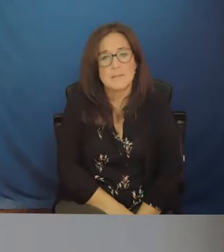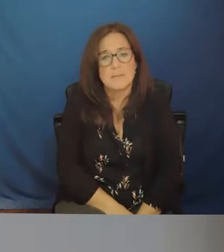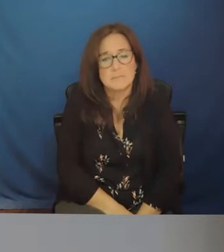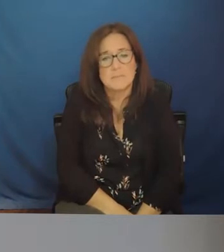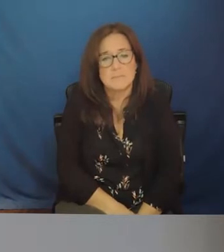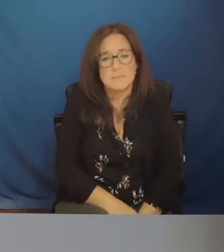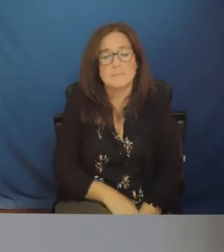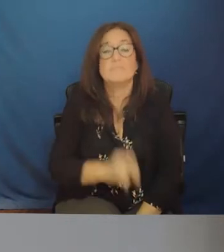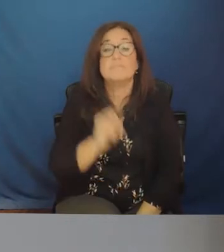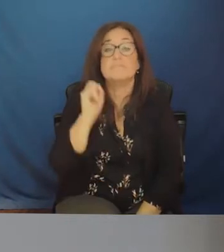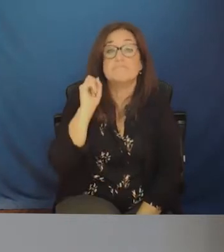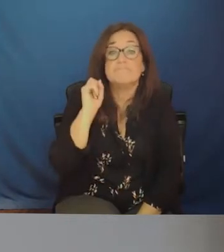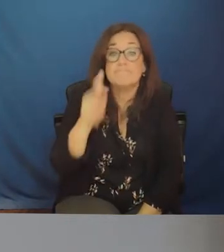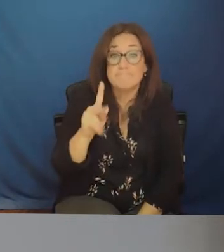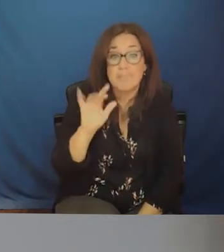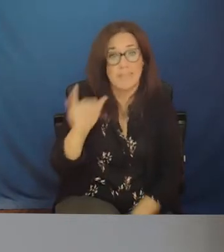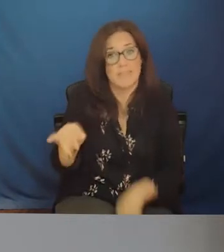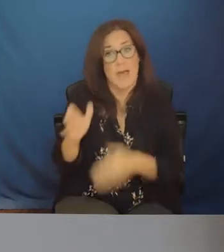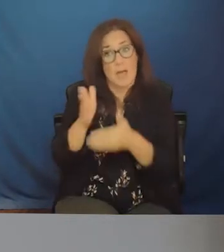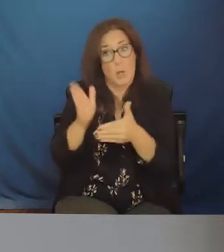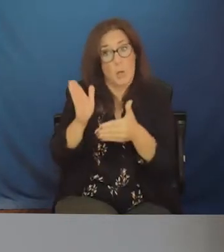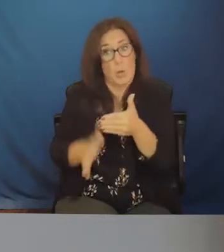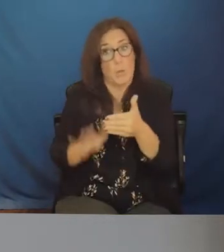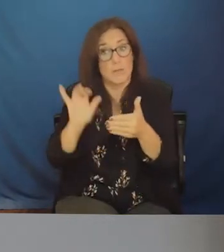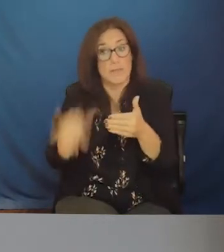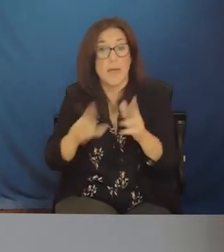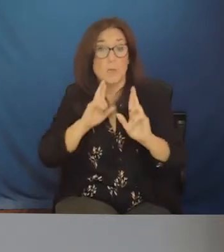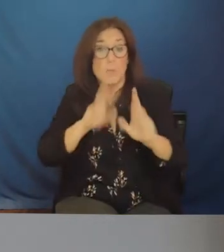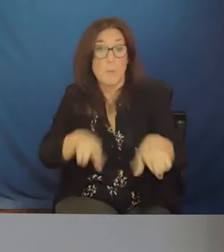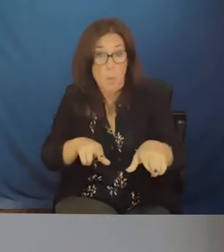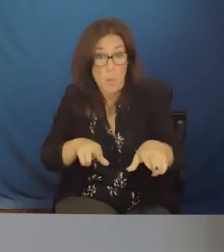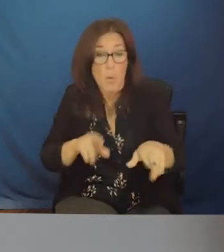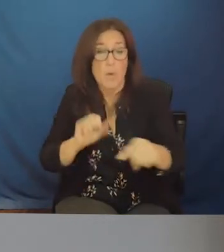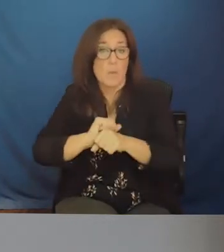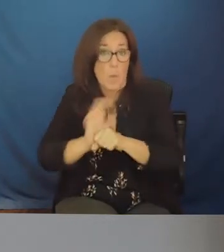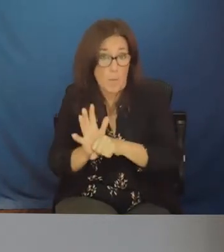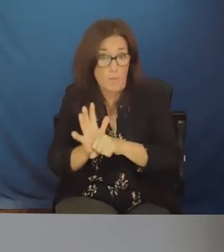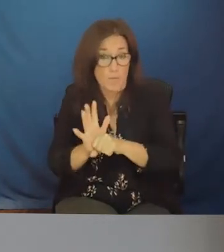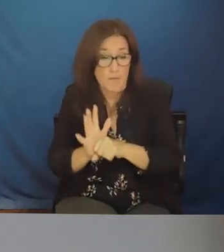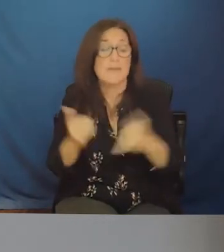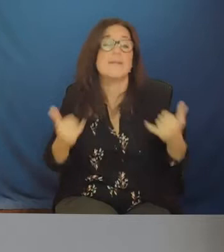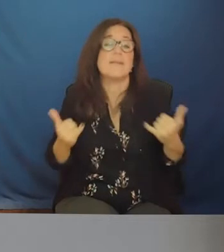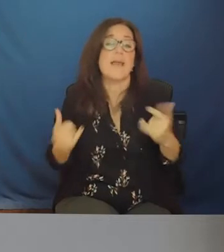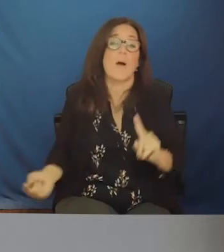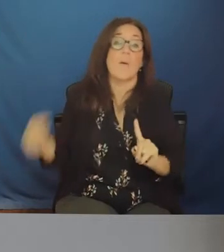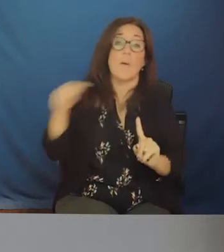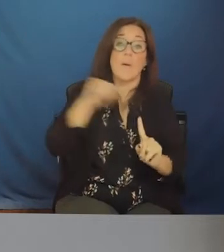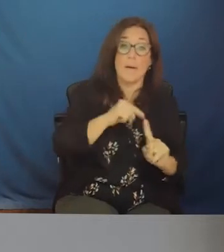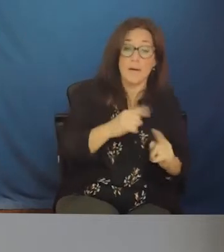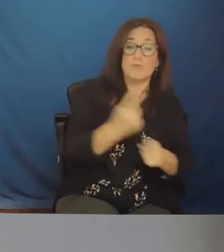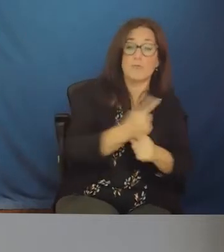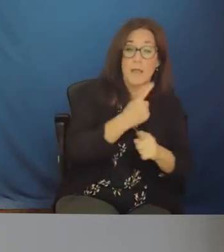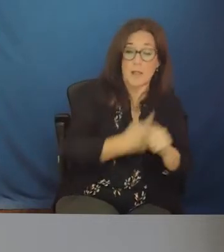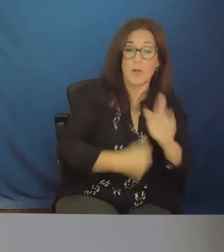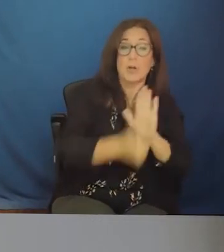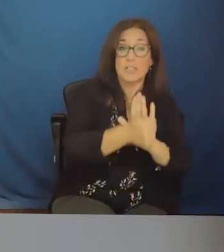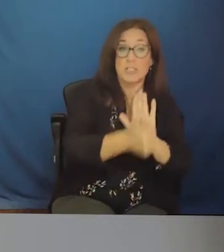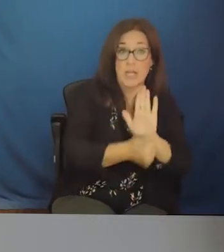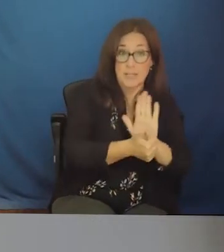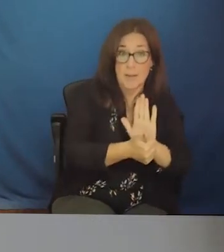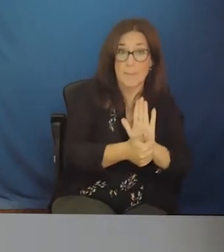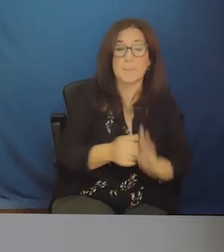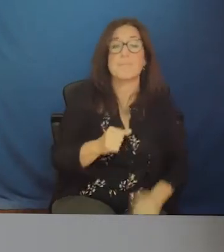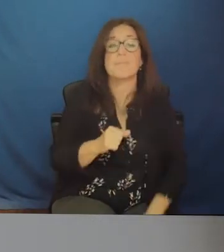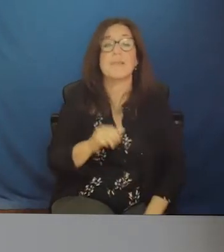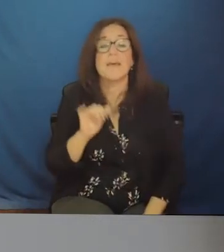Okay, that concludes this report item. And so now we'll go back to the regular agenda, and that